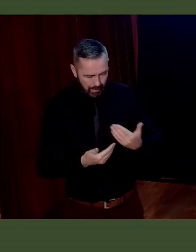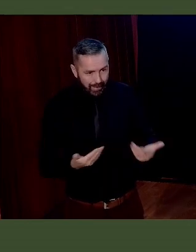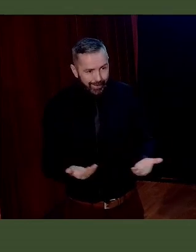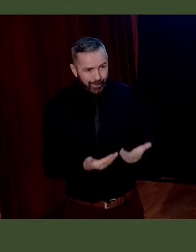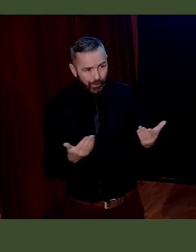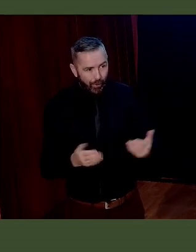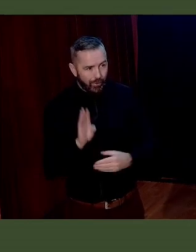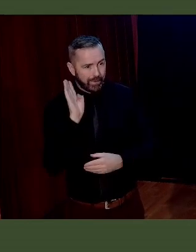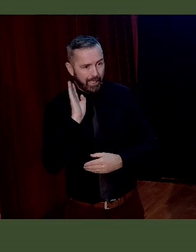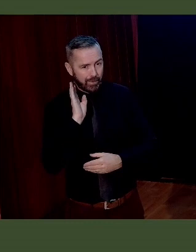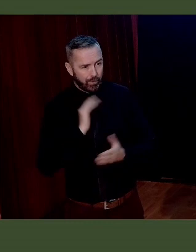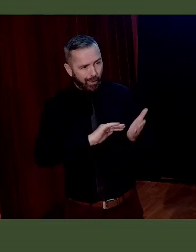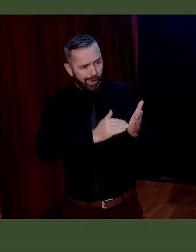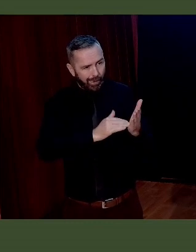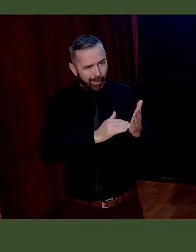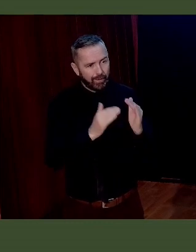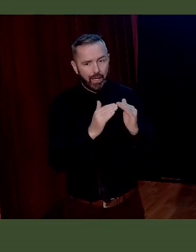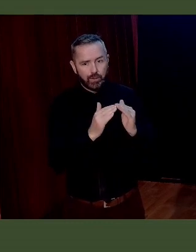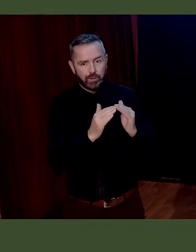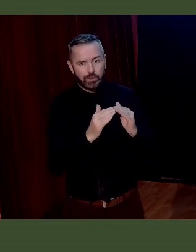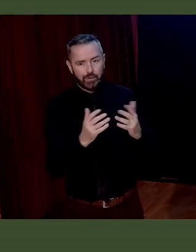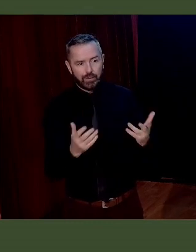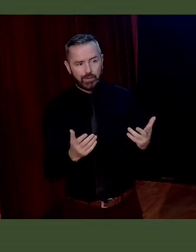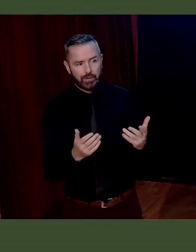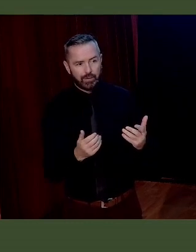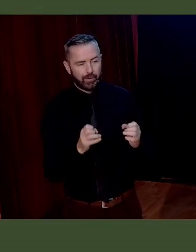greater interest in the care of their dwellings, obviate